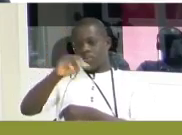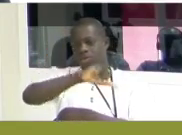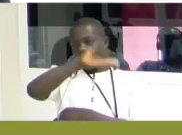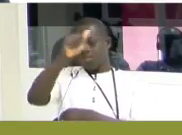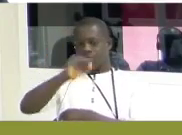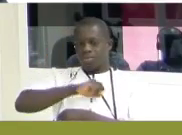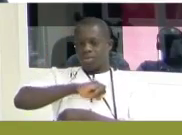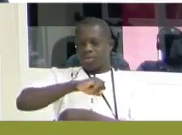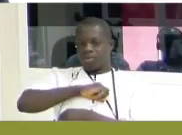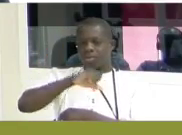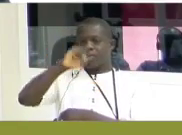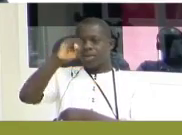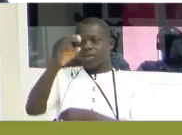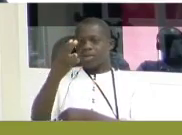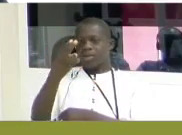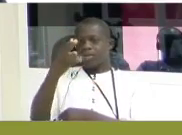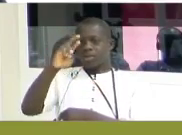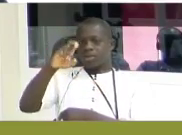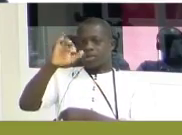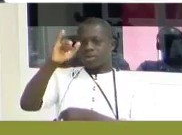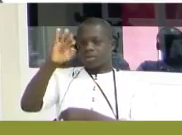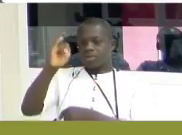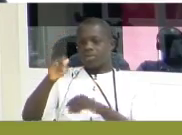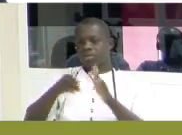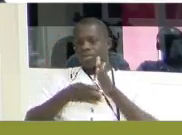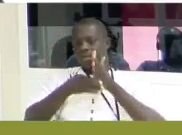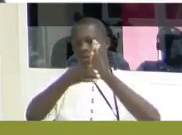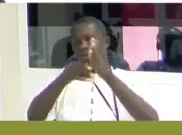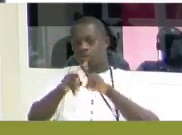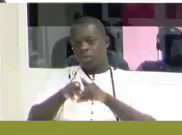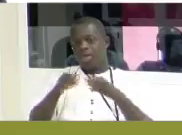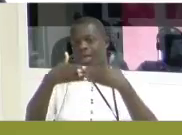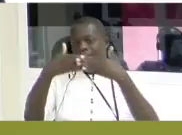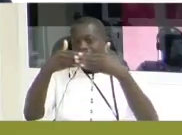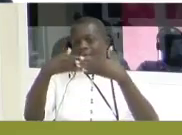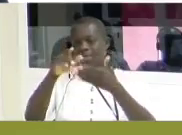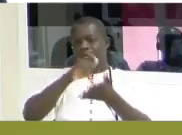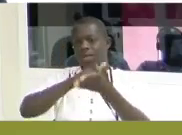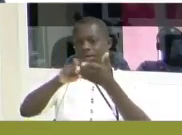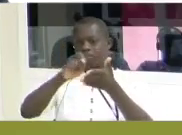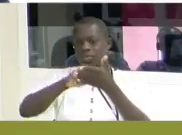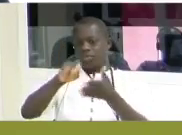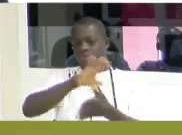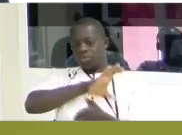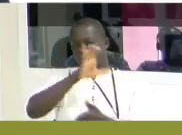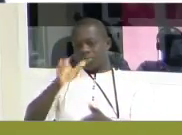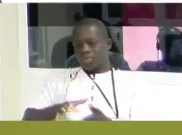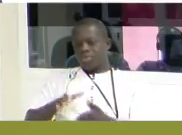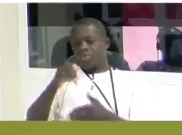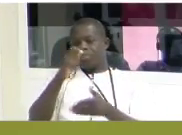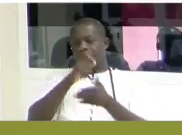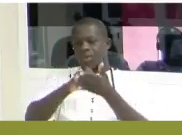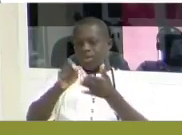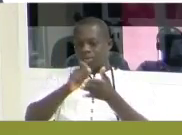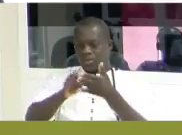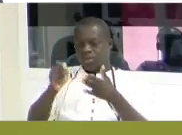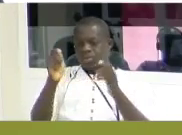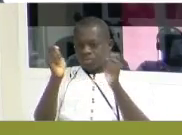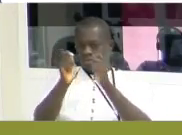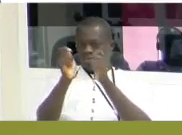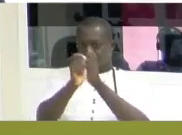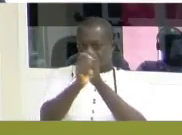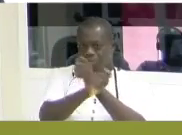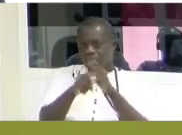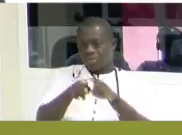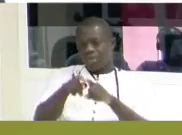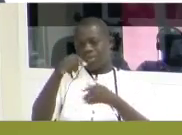MD. So time to time, Sirif was like basically the acting editor-in-chief as well. So we'll edit the stories, like the inside stories. Then we